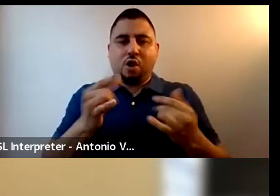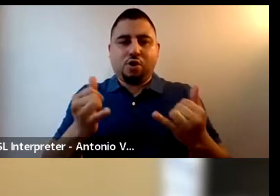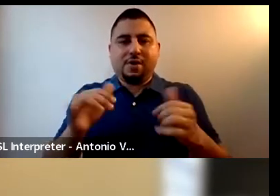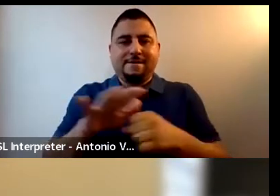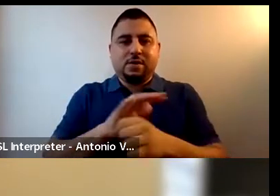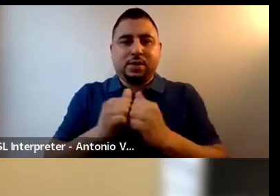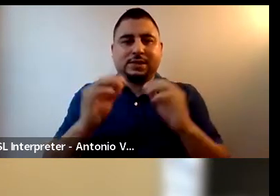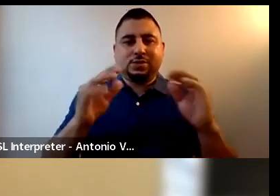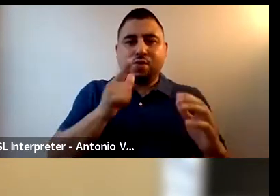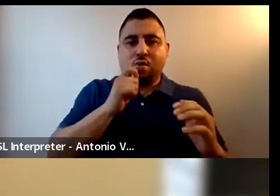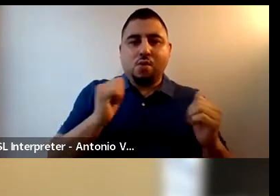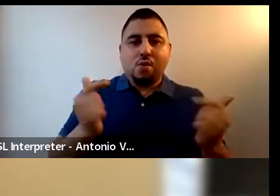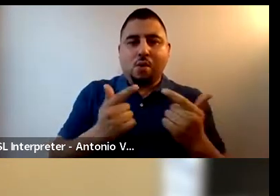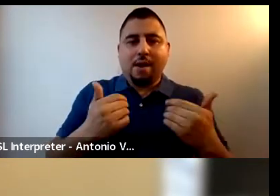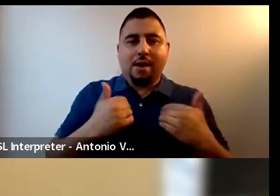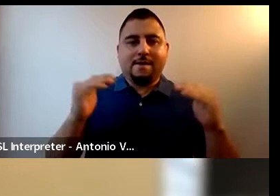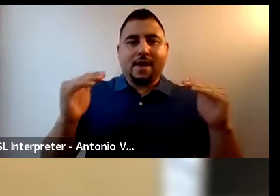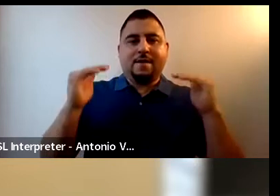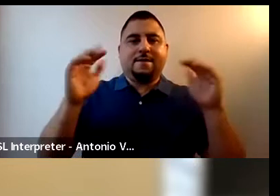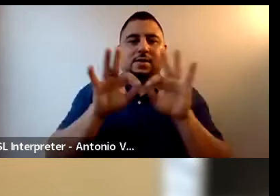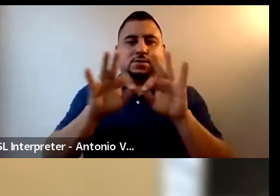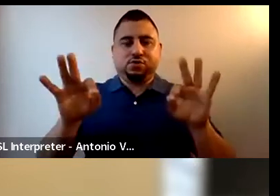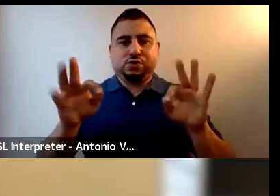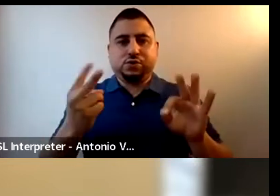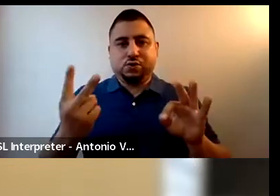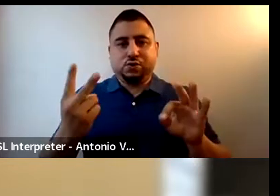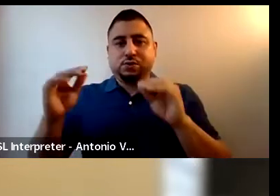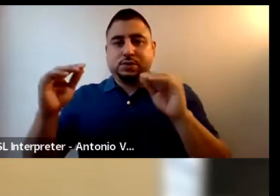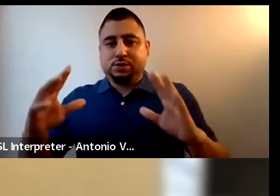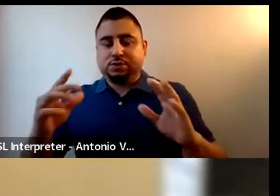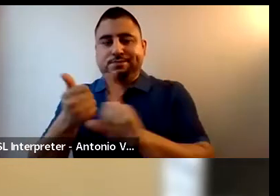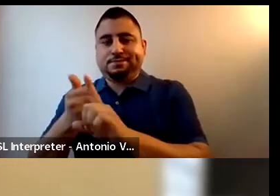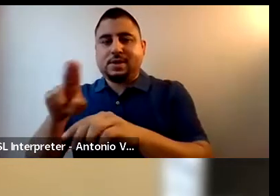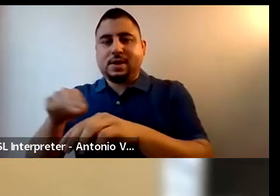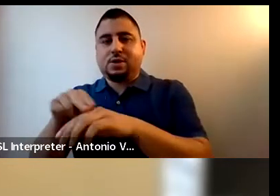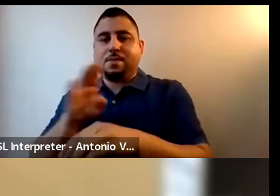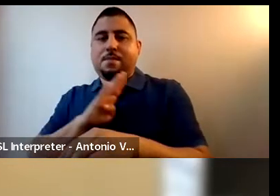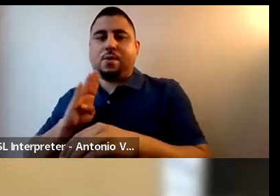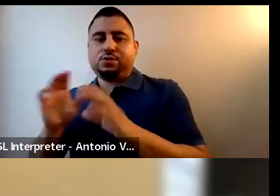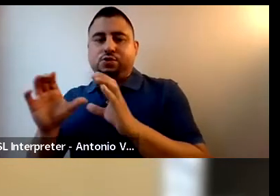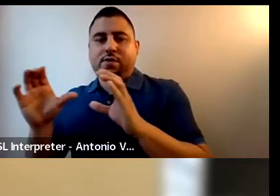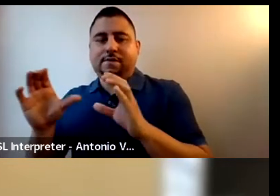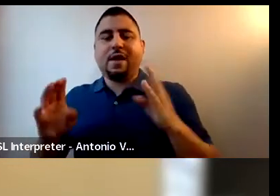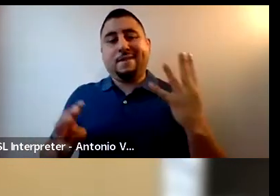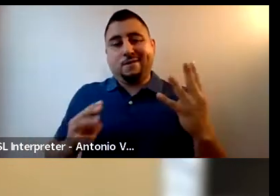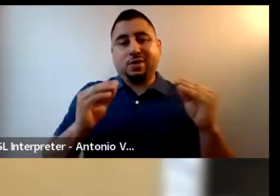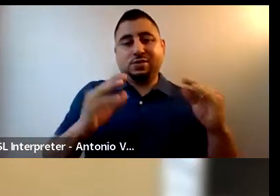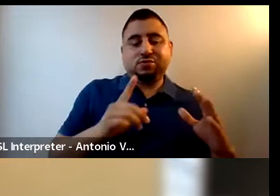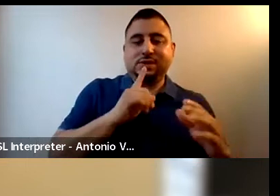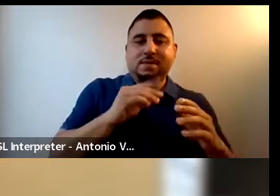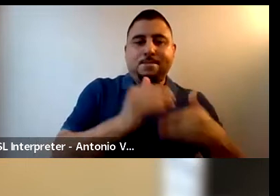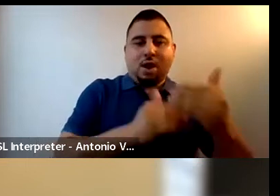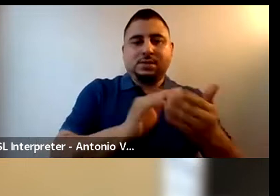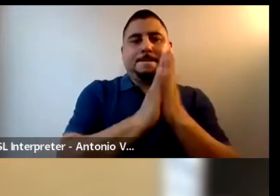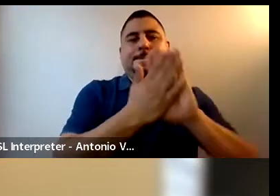with teachers who all hold advanced degrees. Two of our teachers are National Board certified, and four teachers are in the process